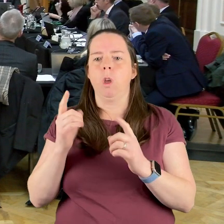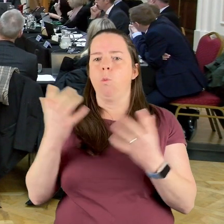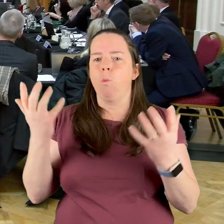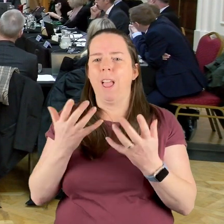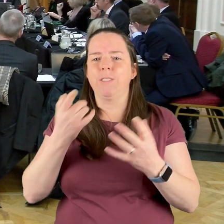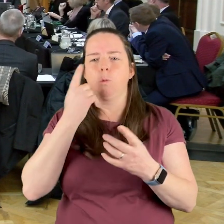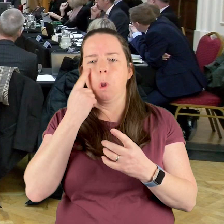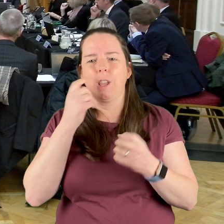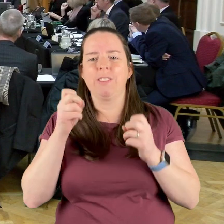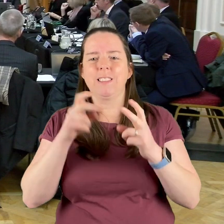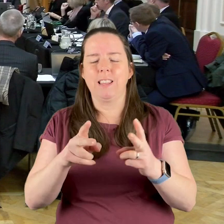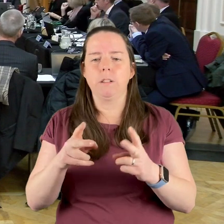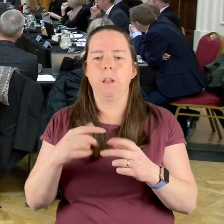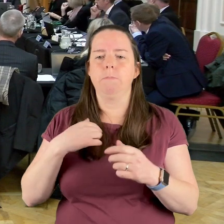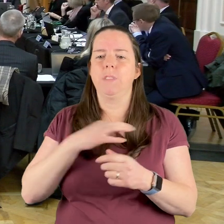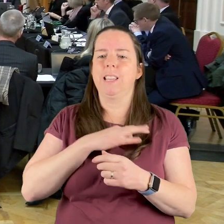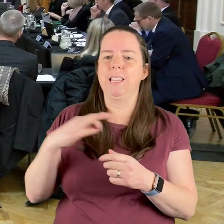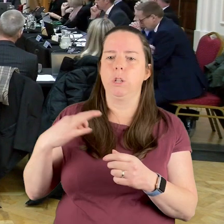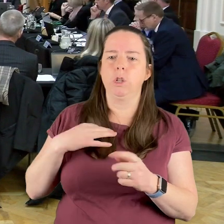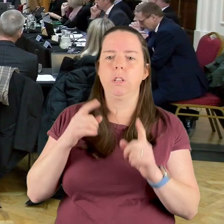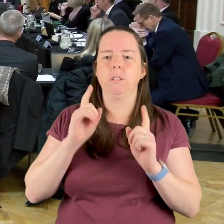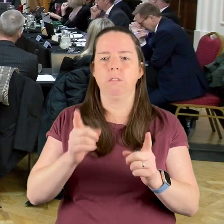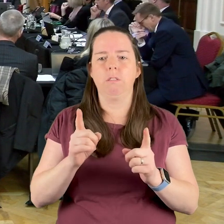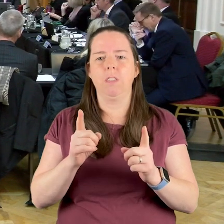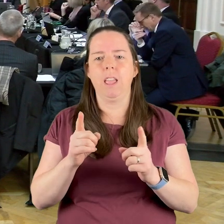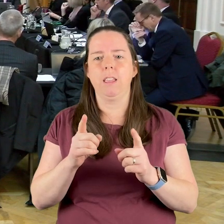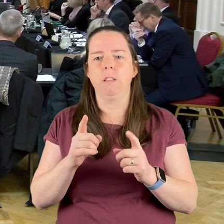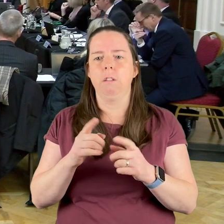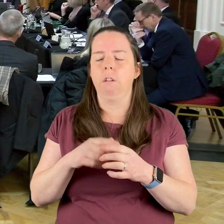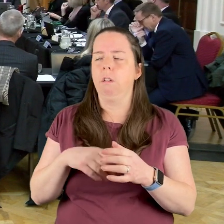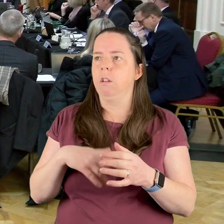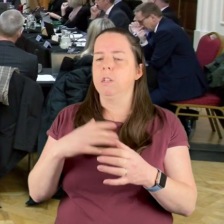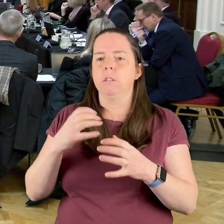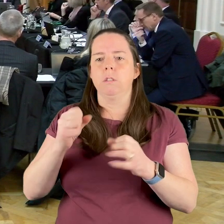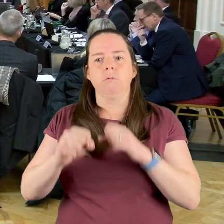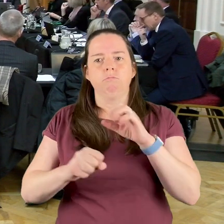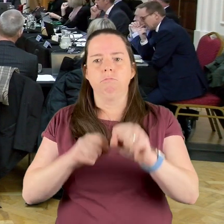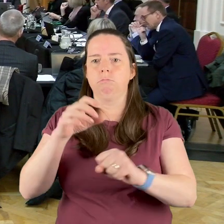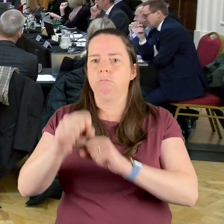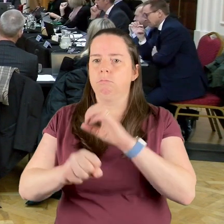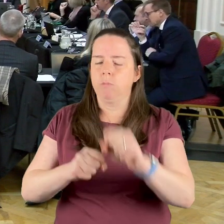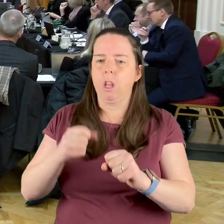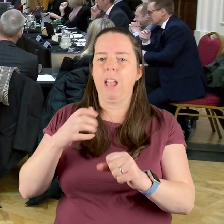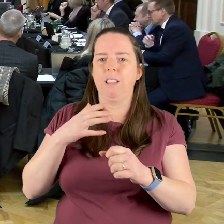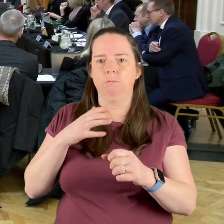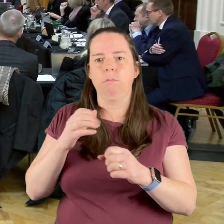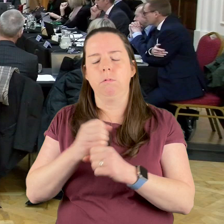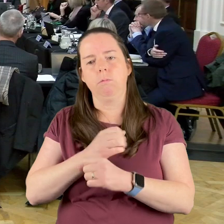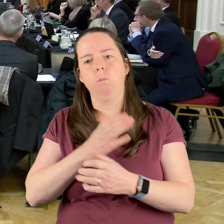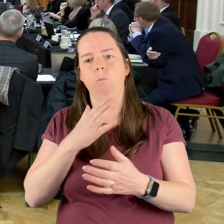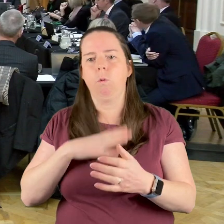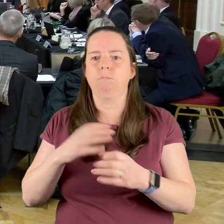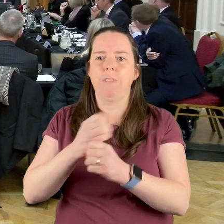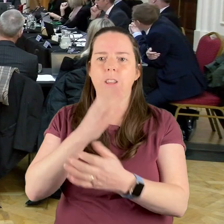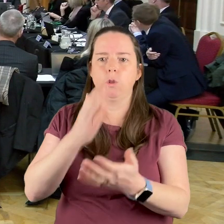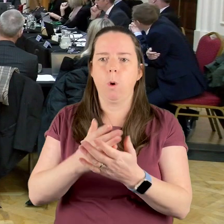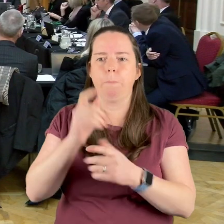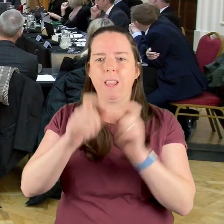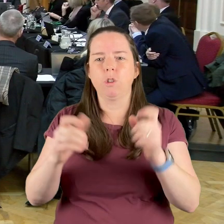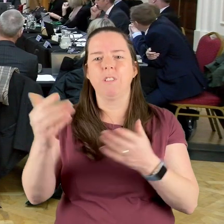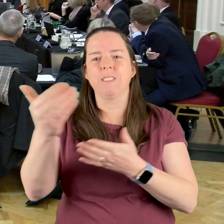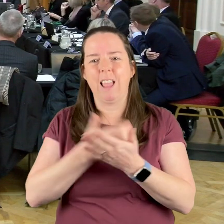them. But the bit for me is wherever you look in our system, our clinicians are at the end of the tether. And